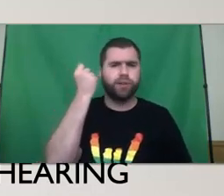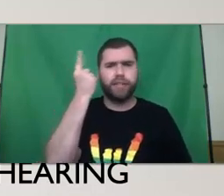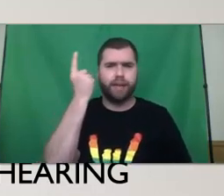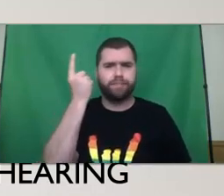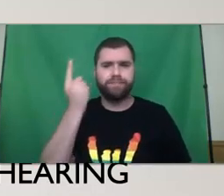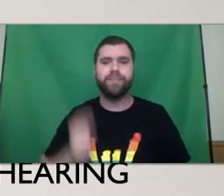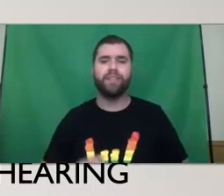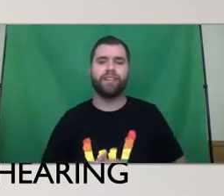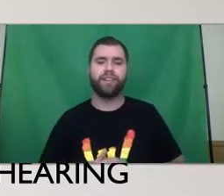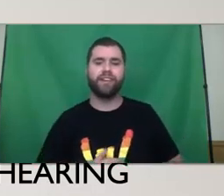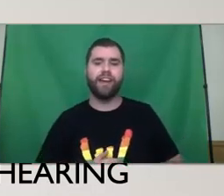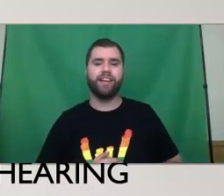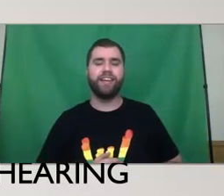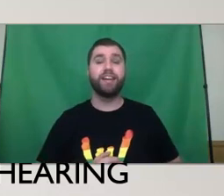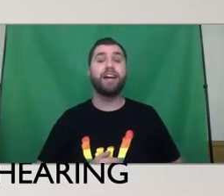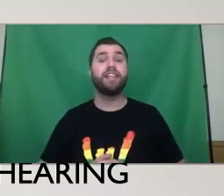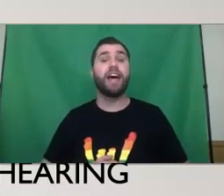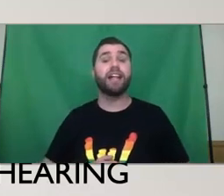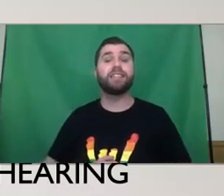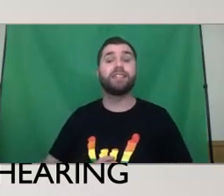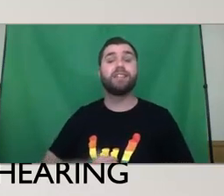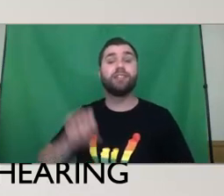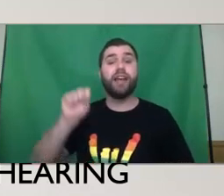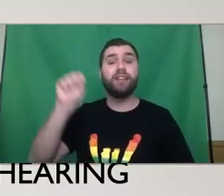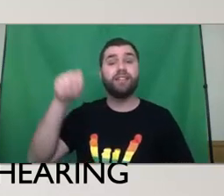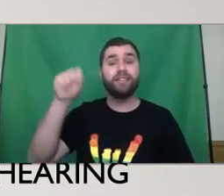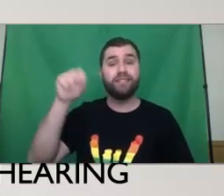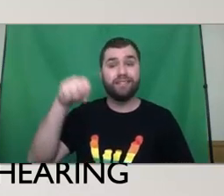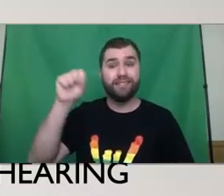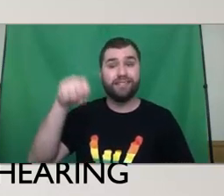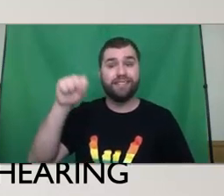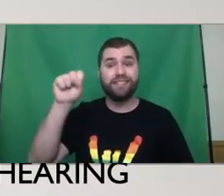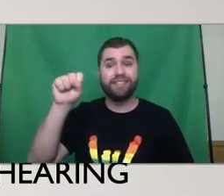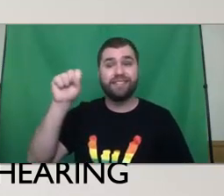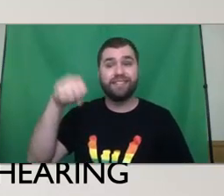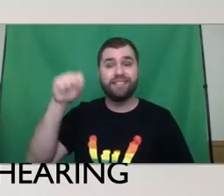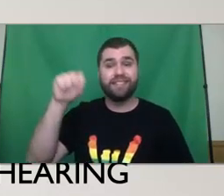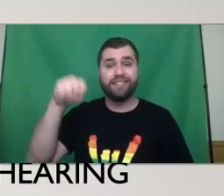don't understand. Good. Yes. So yes.